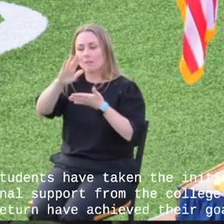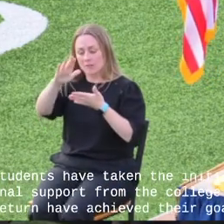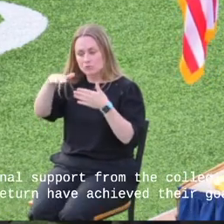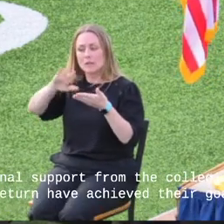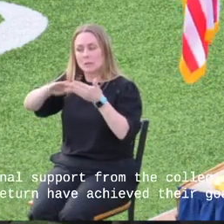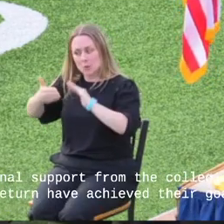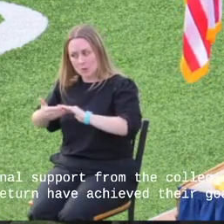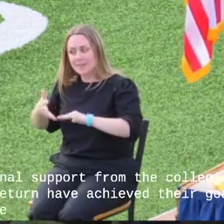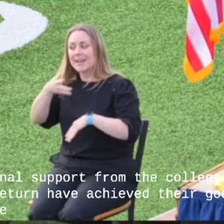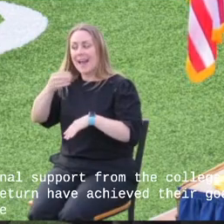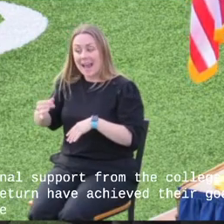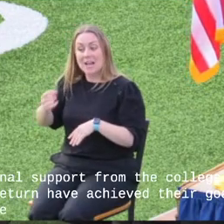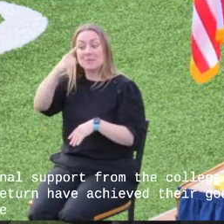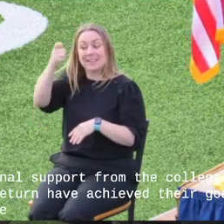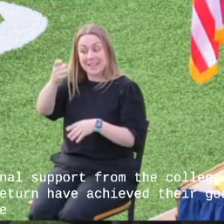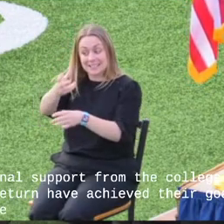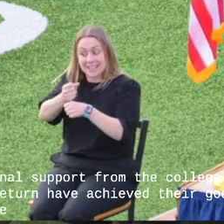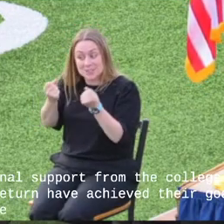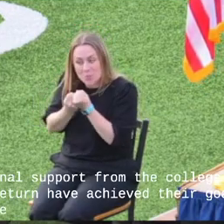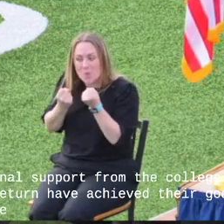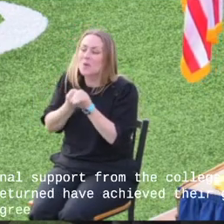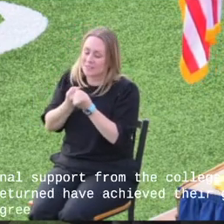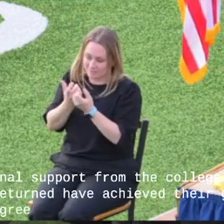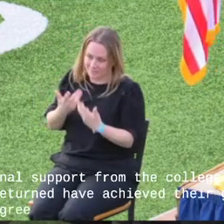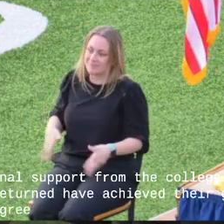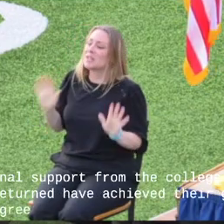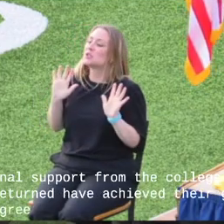a college degree.